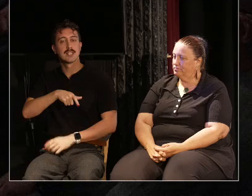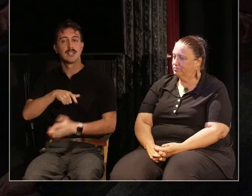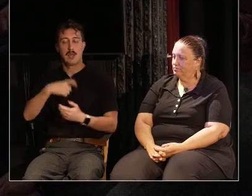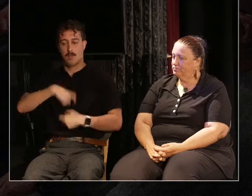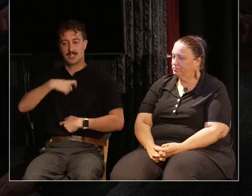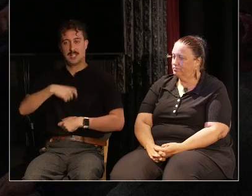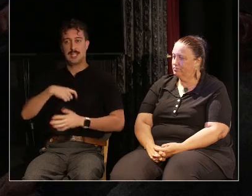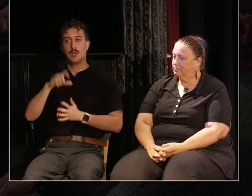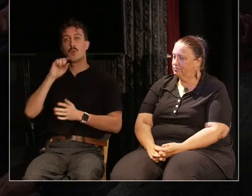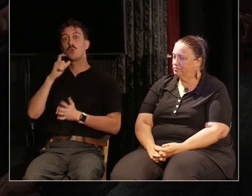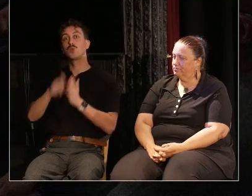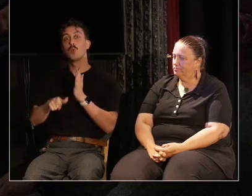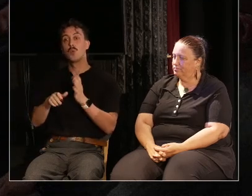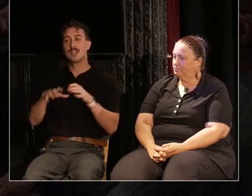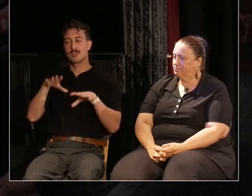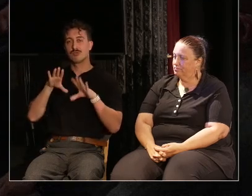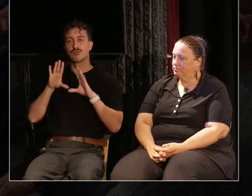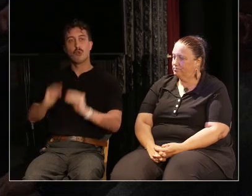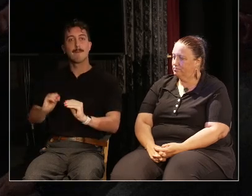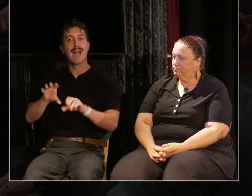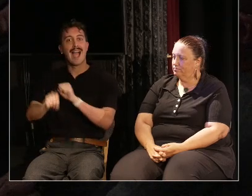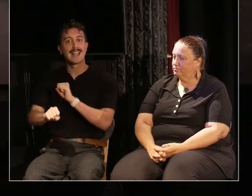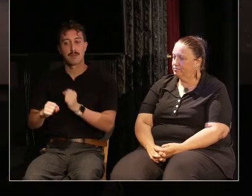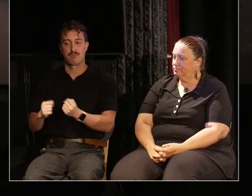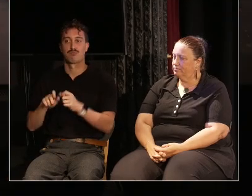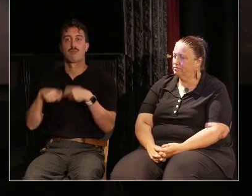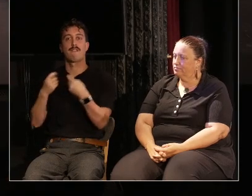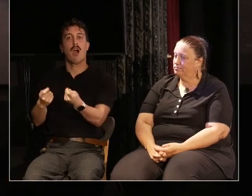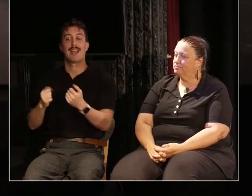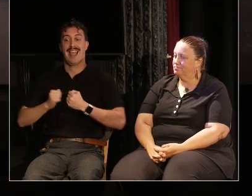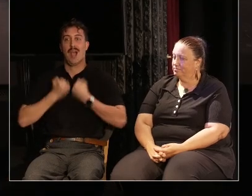party do to stop the hate and provide our community with support?